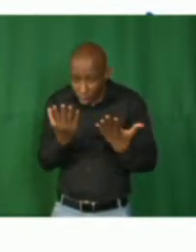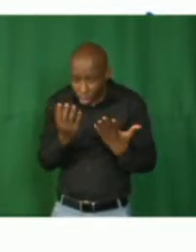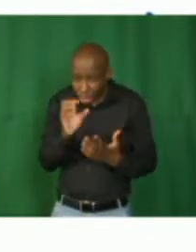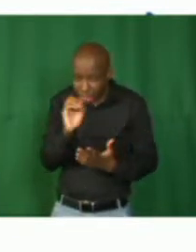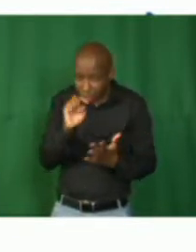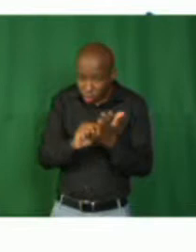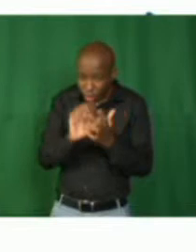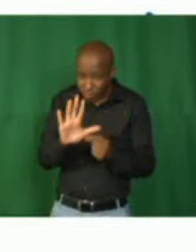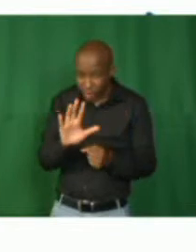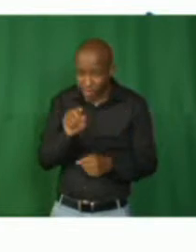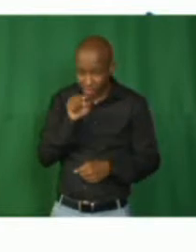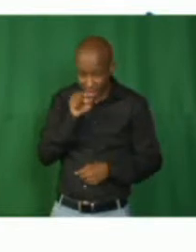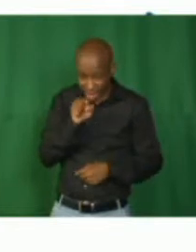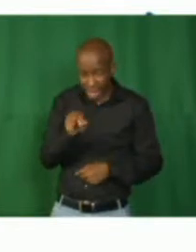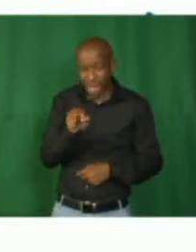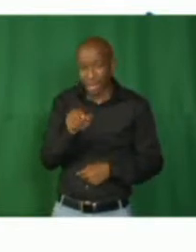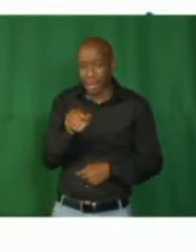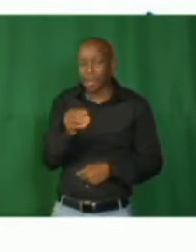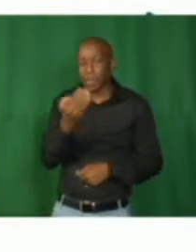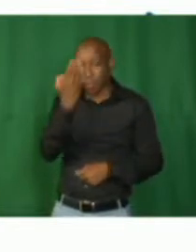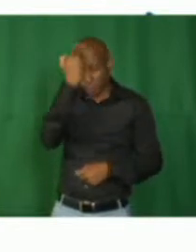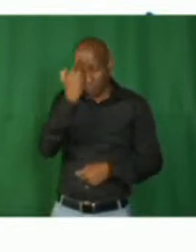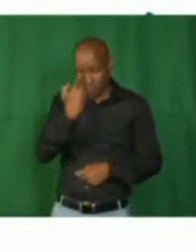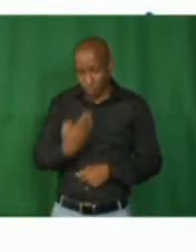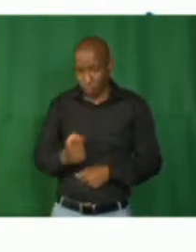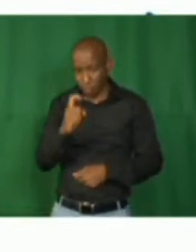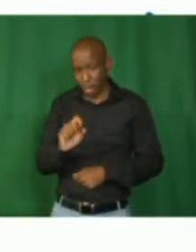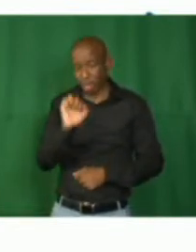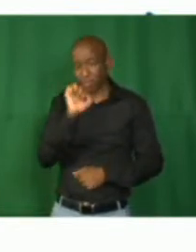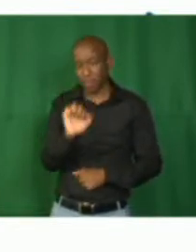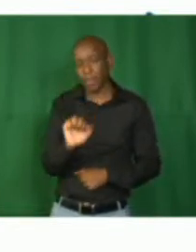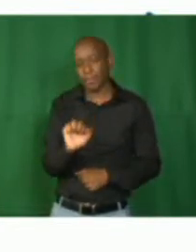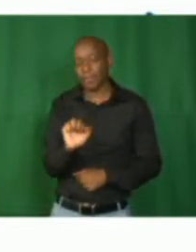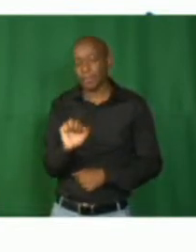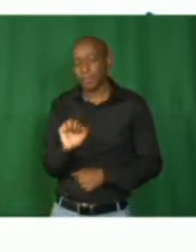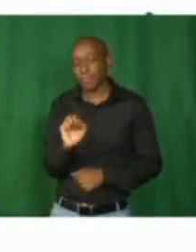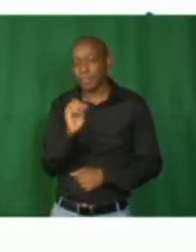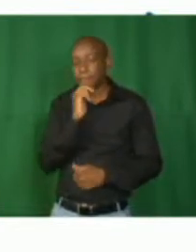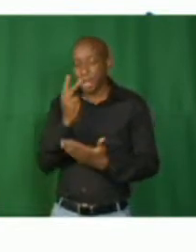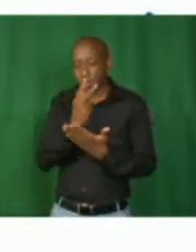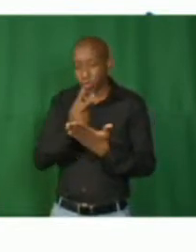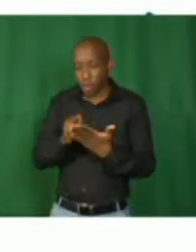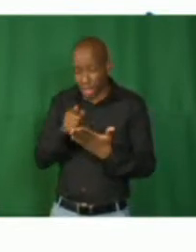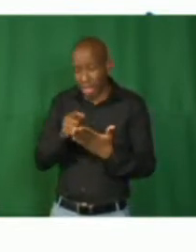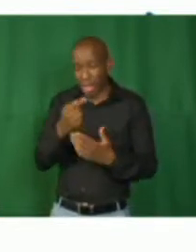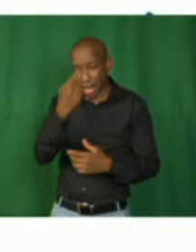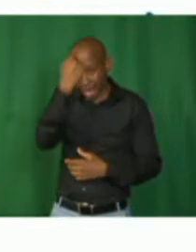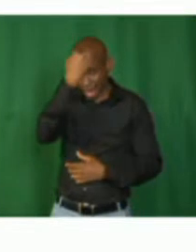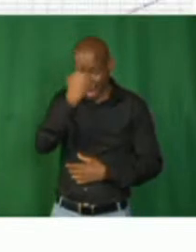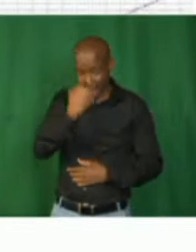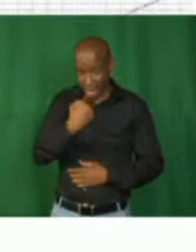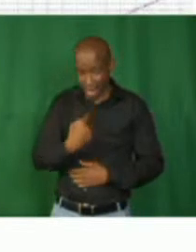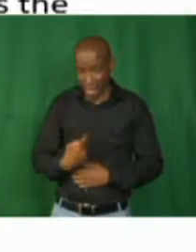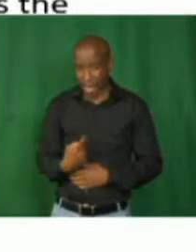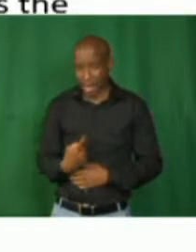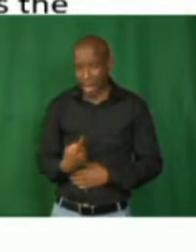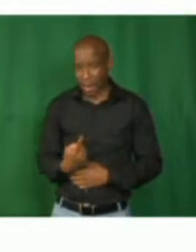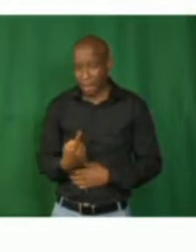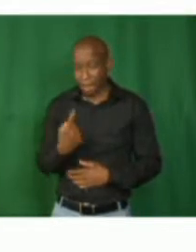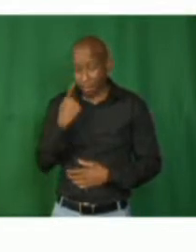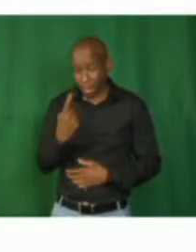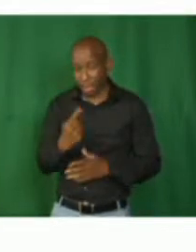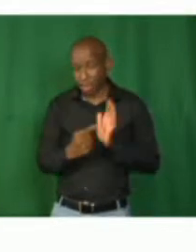there. So it's going to cut the graph, so that it's going to be the line of symmetry. So the point we are trying